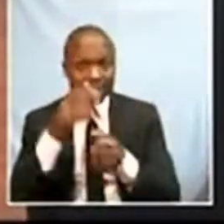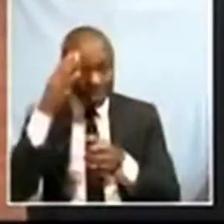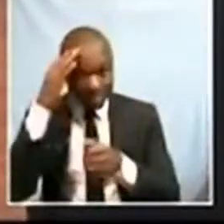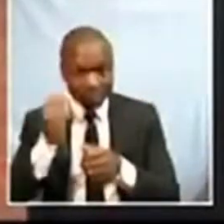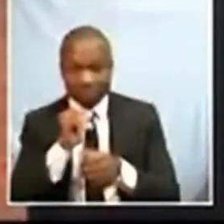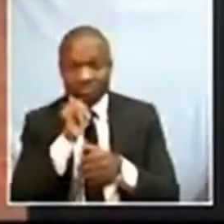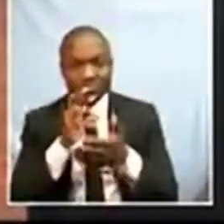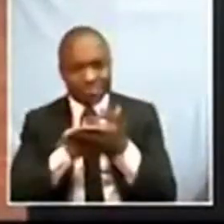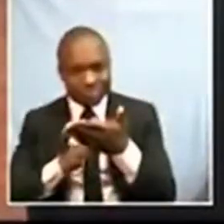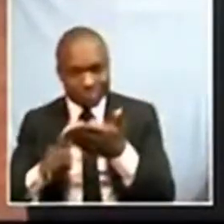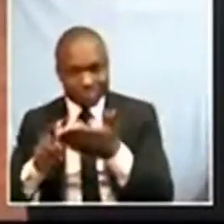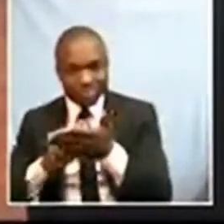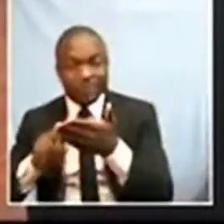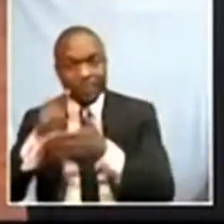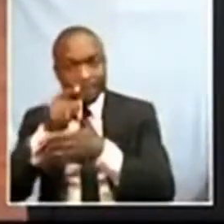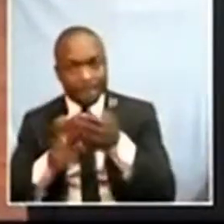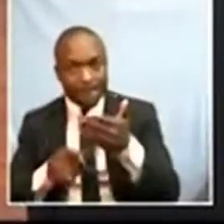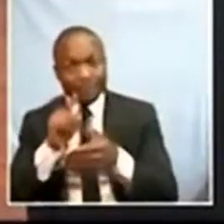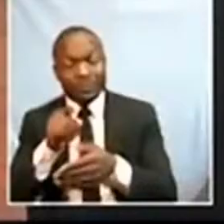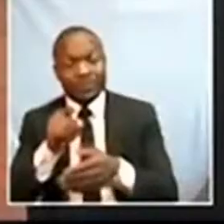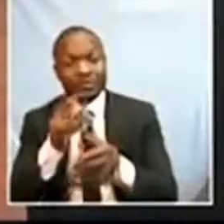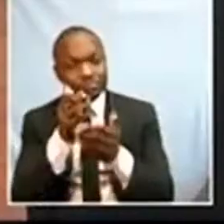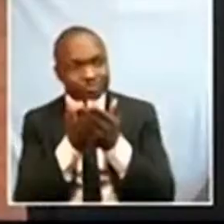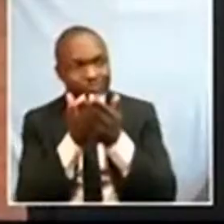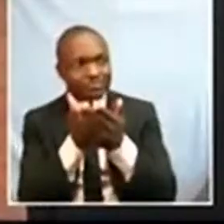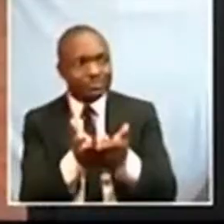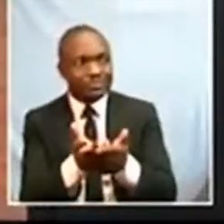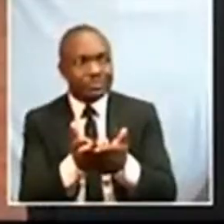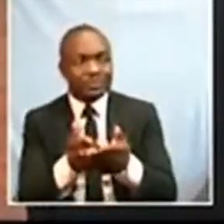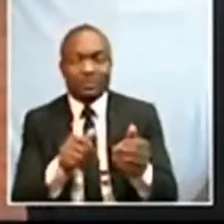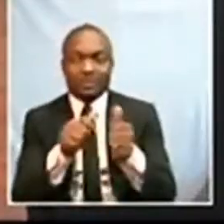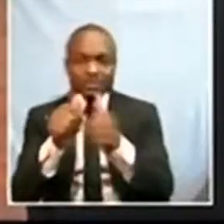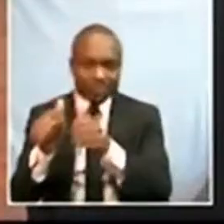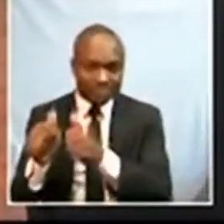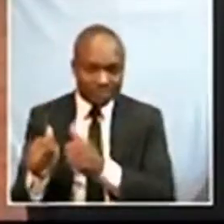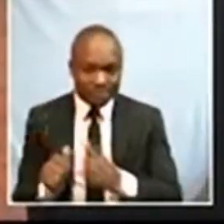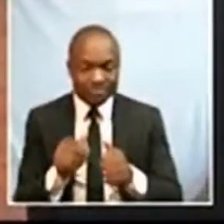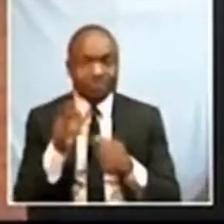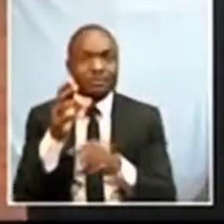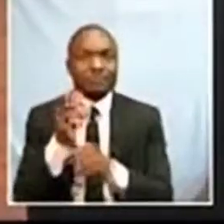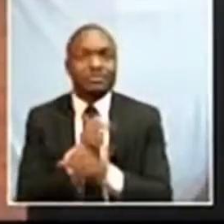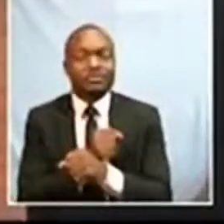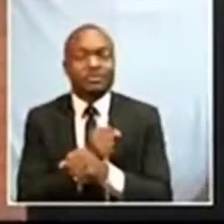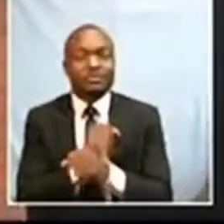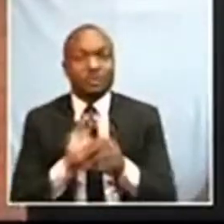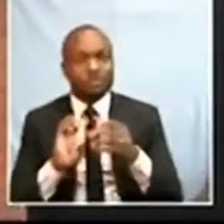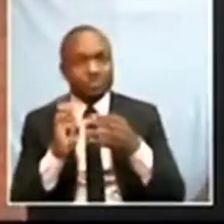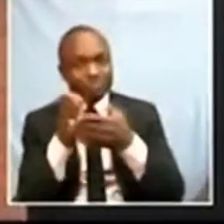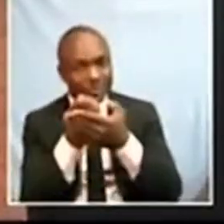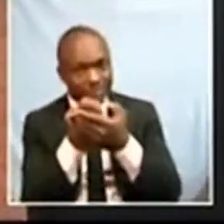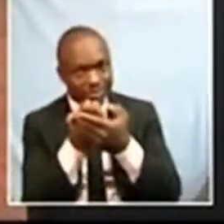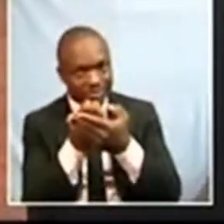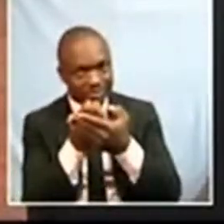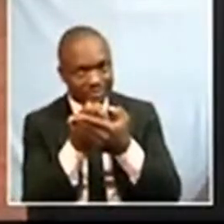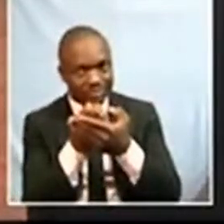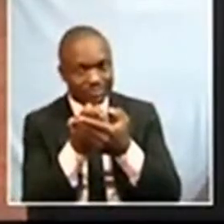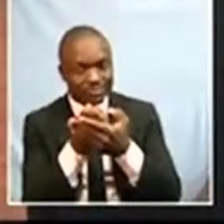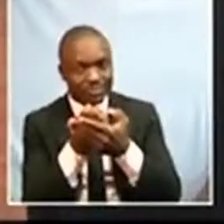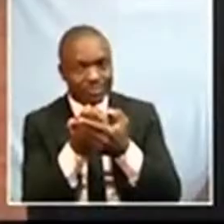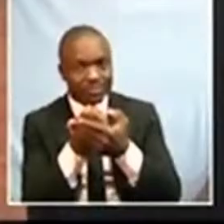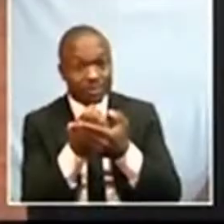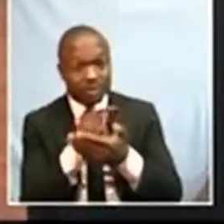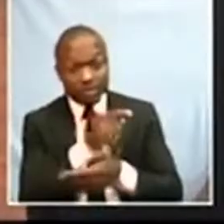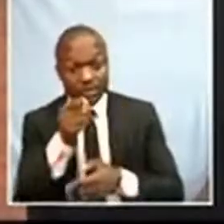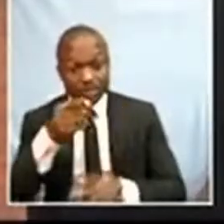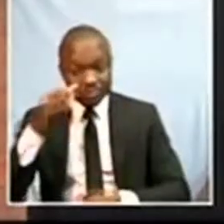didn't read what you have just submitted. The action taken. You are saying you are engaging actually the would-be